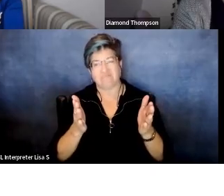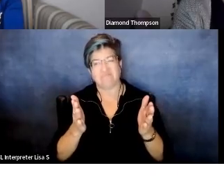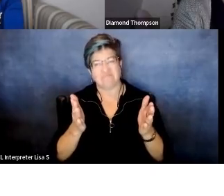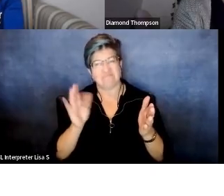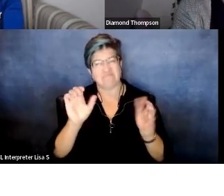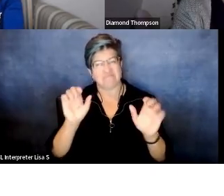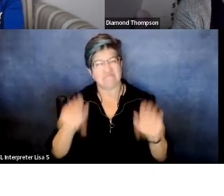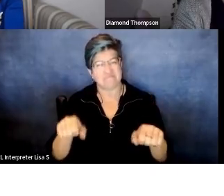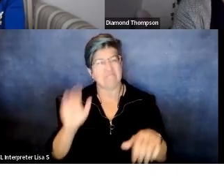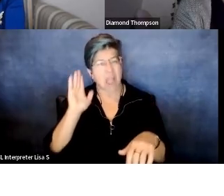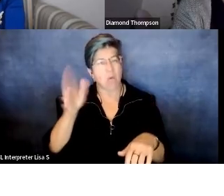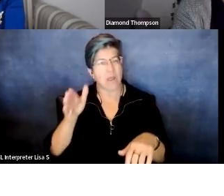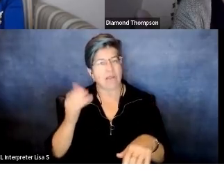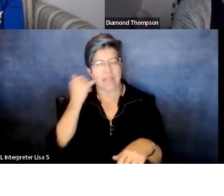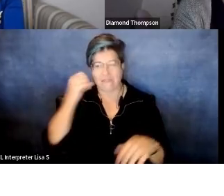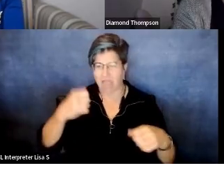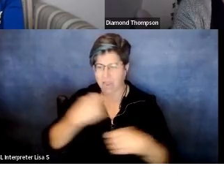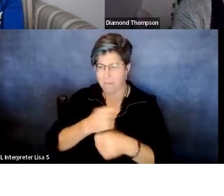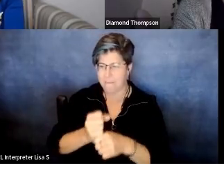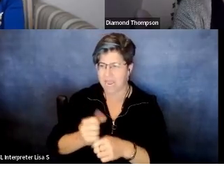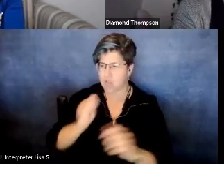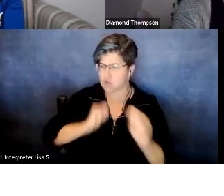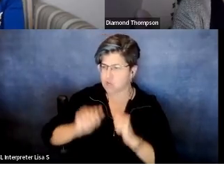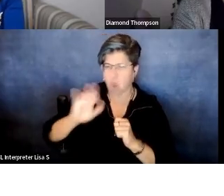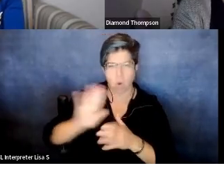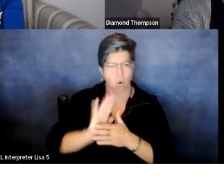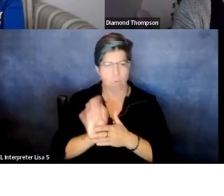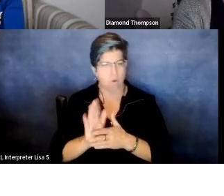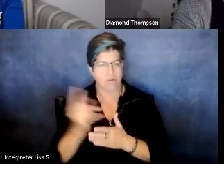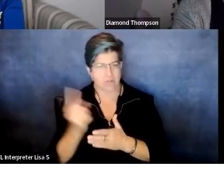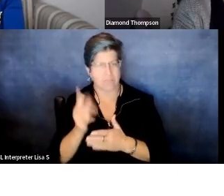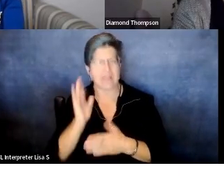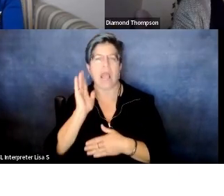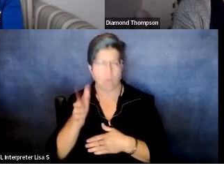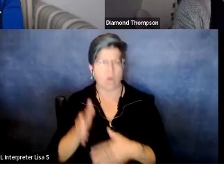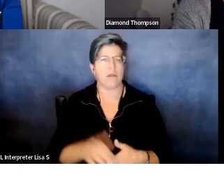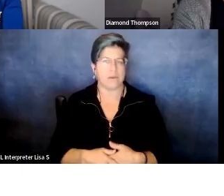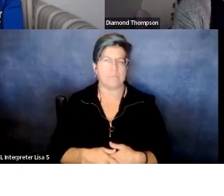make a movie, a show, or something out of it, I would.